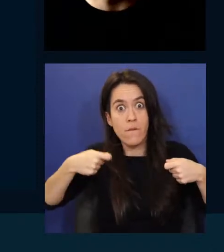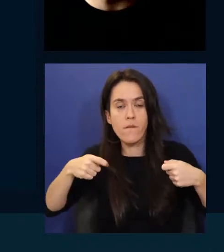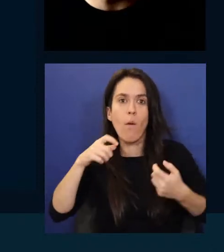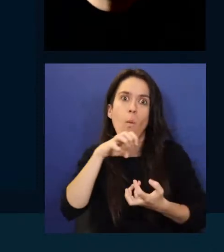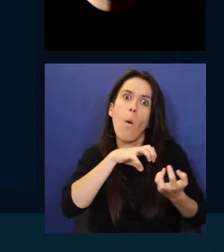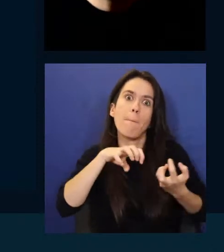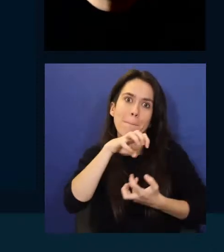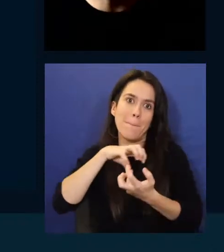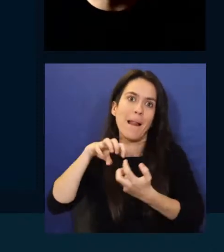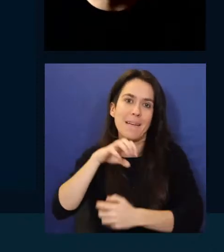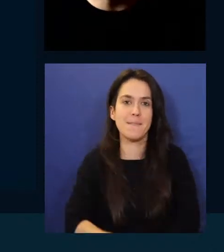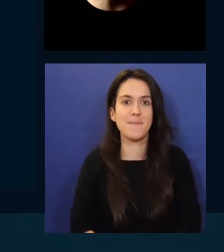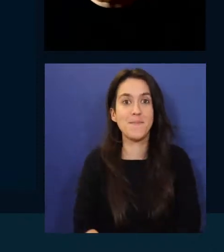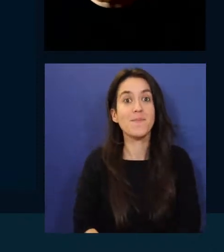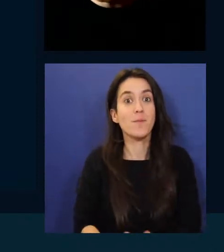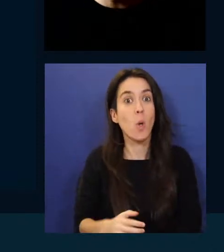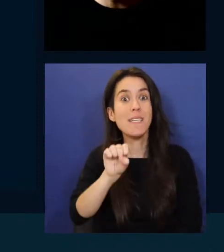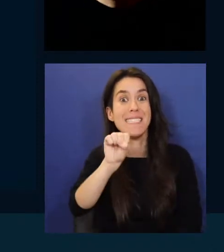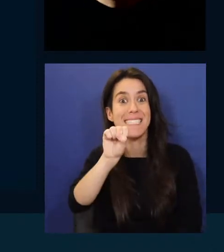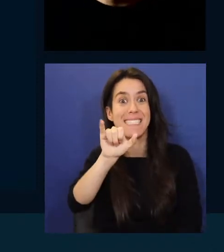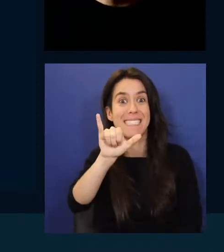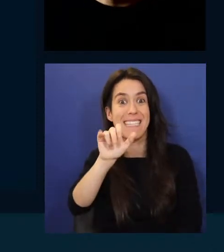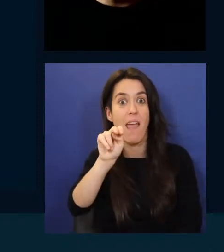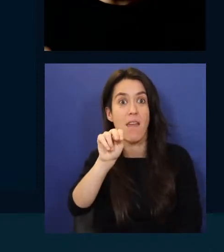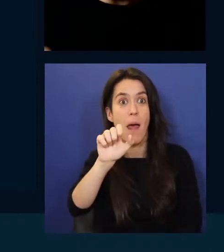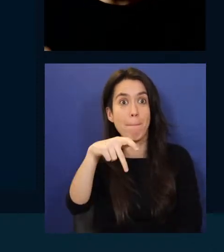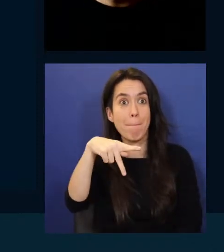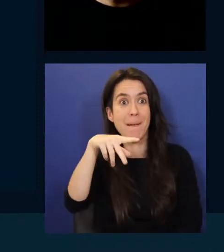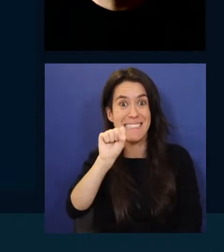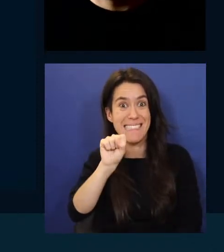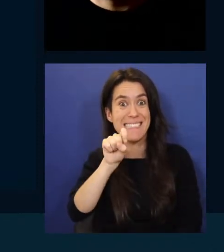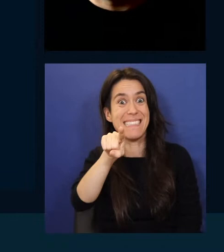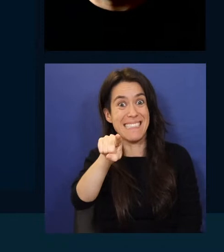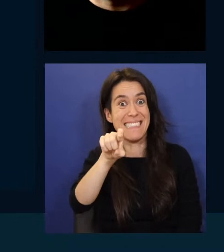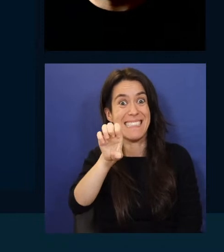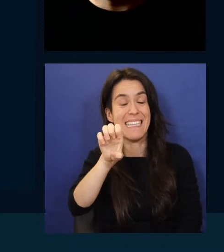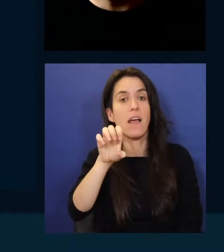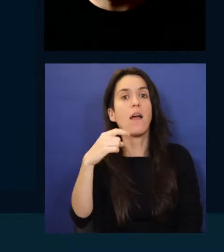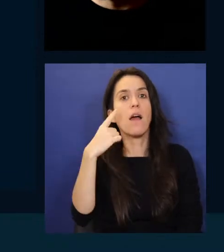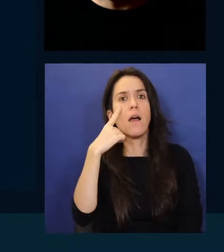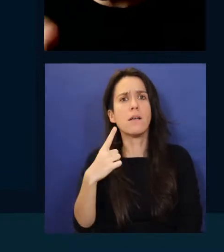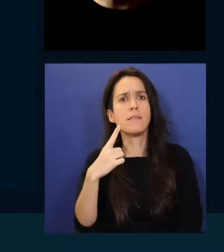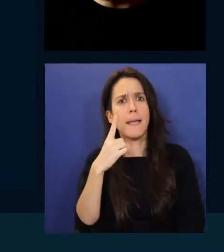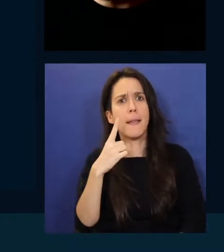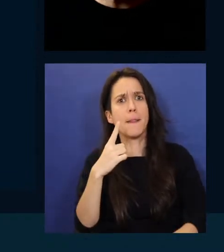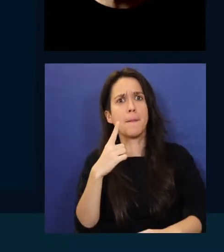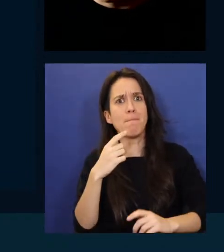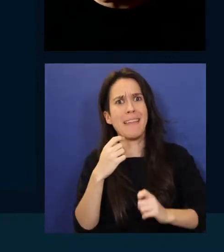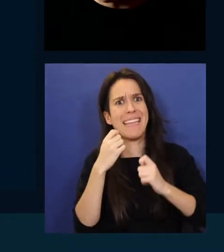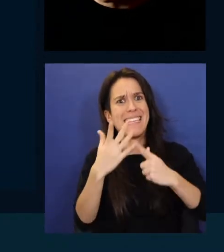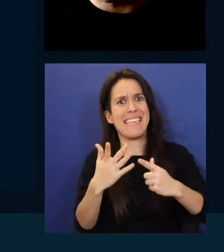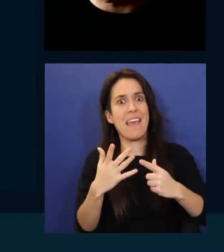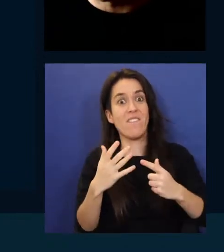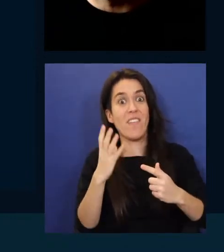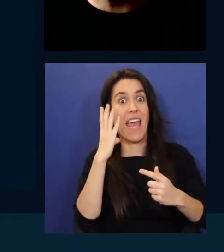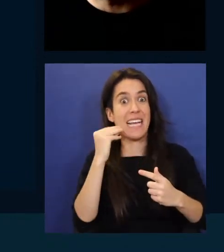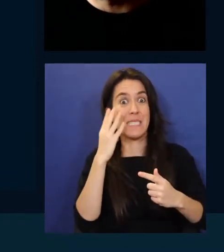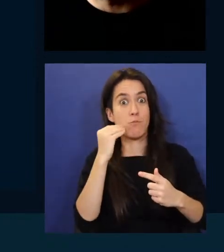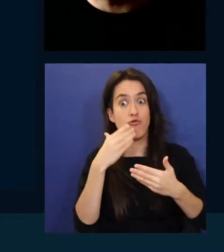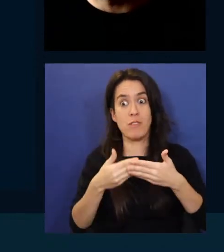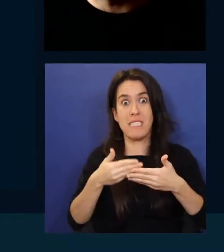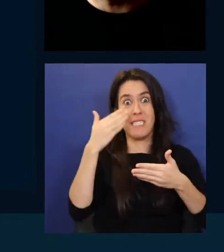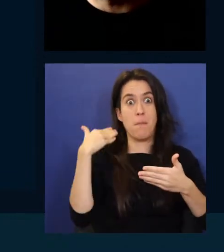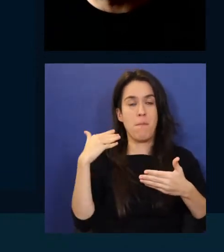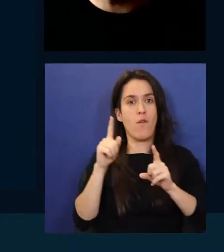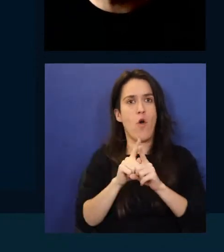right? So with Synapse, one of the big things, pillars, that unified experience one that you see on the slide was very key, where we said,